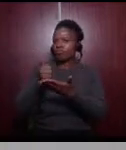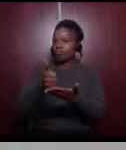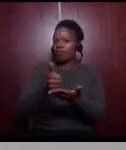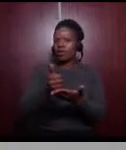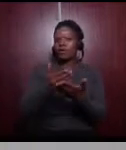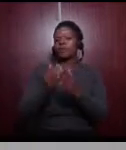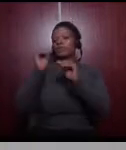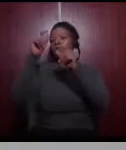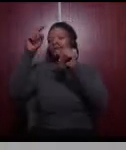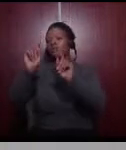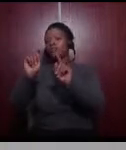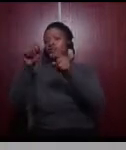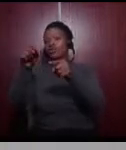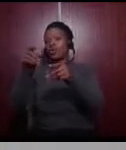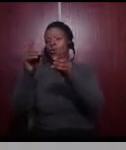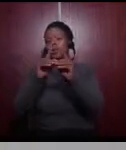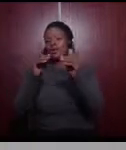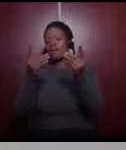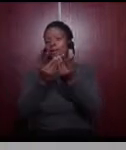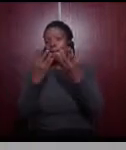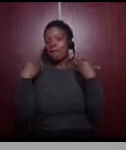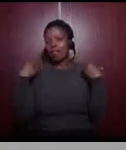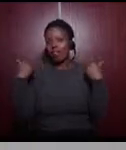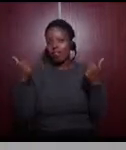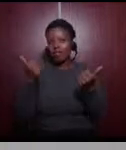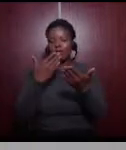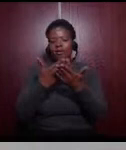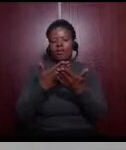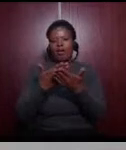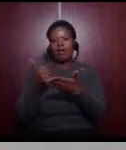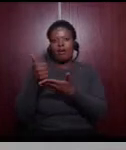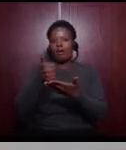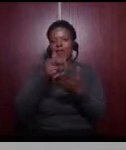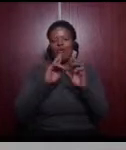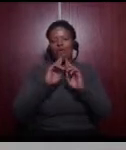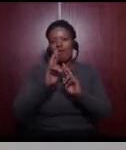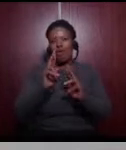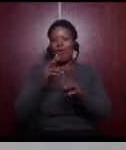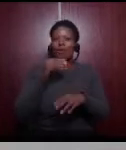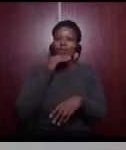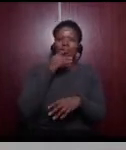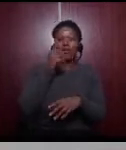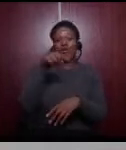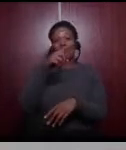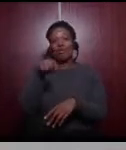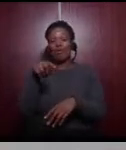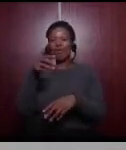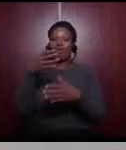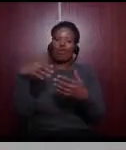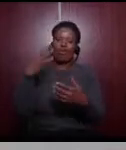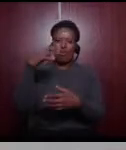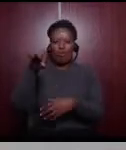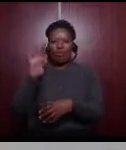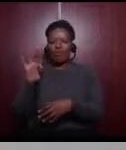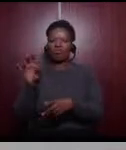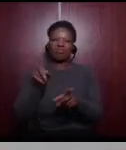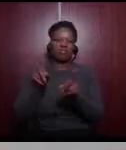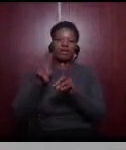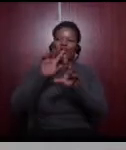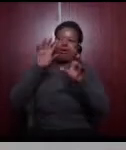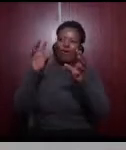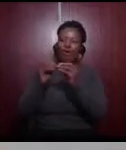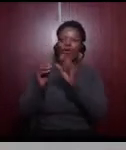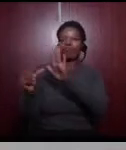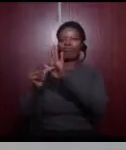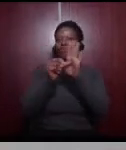the Department of Health to respond. There's no right or wrong answer. Everything that you said here is important